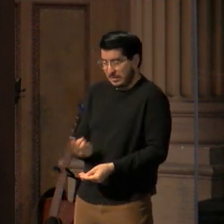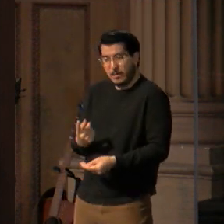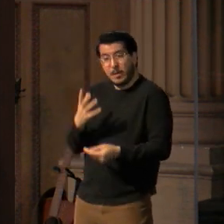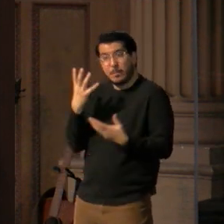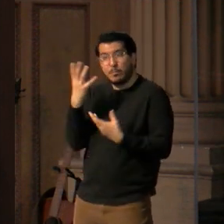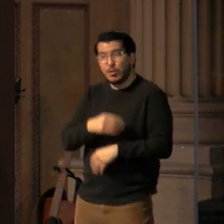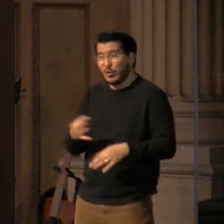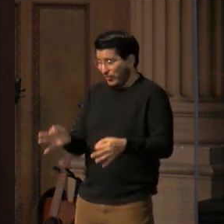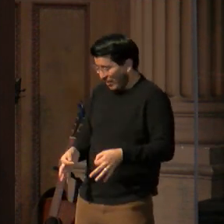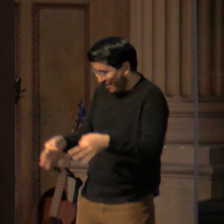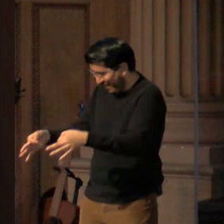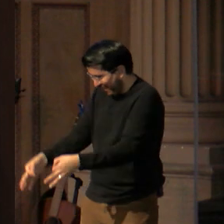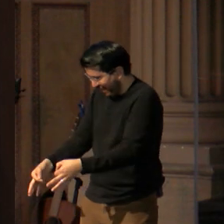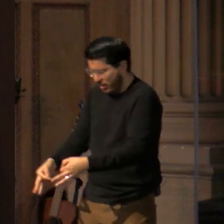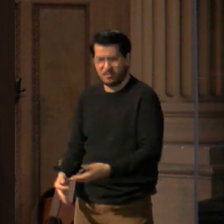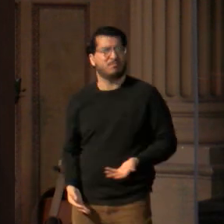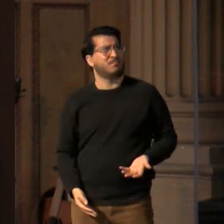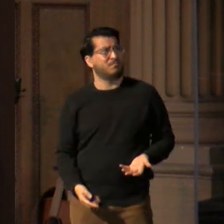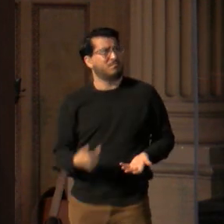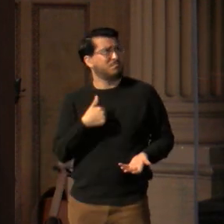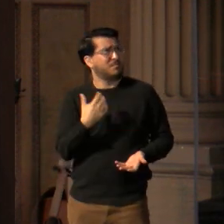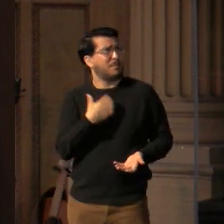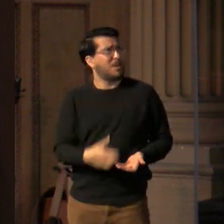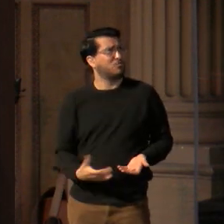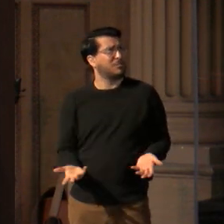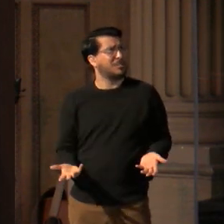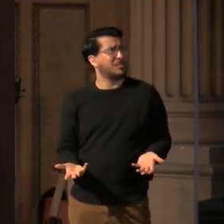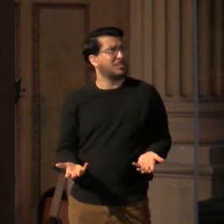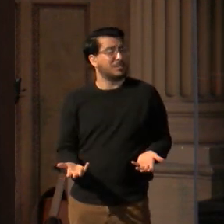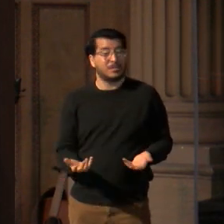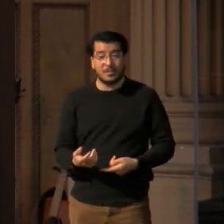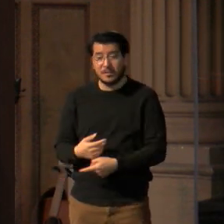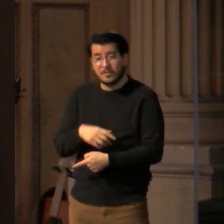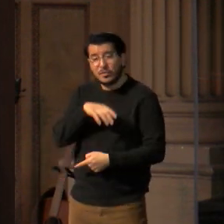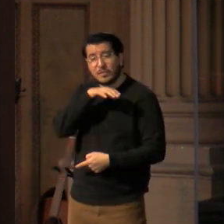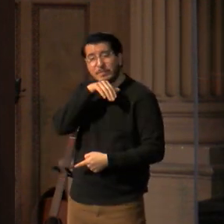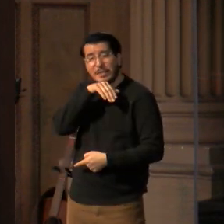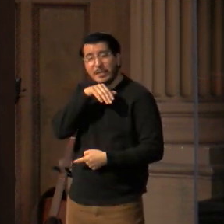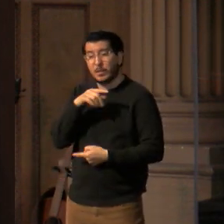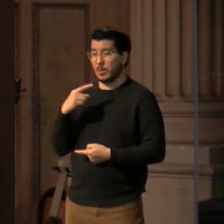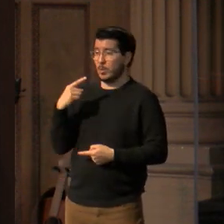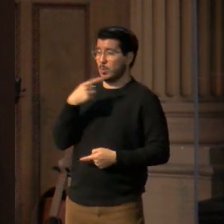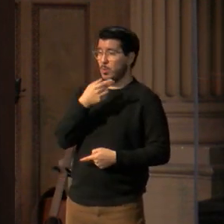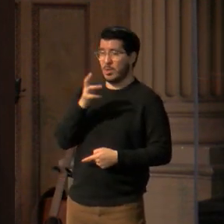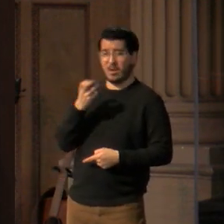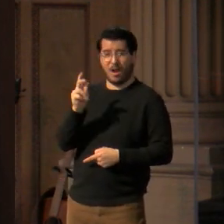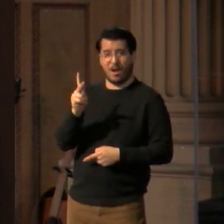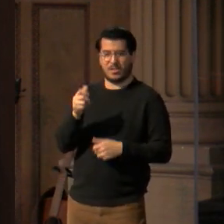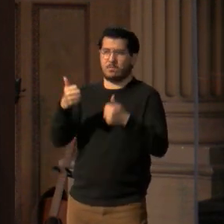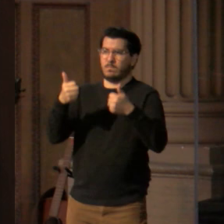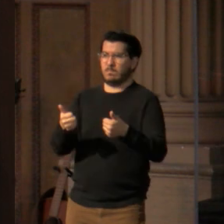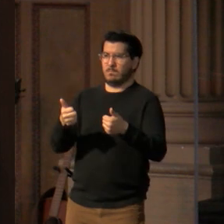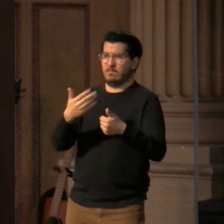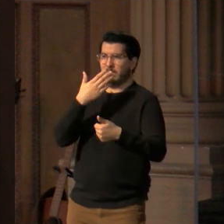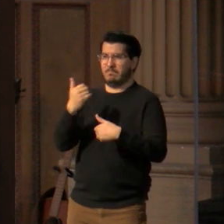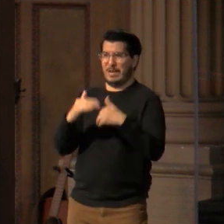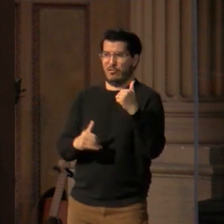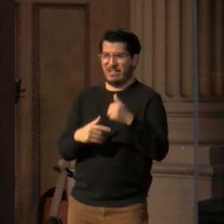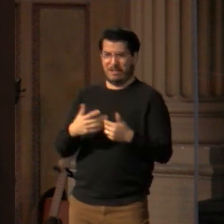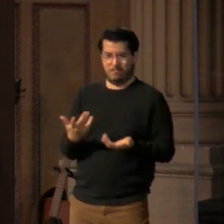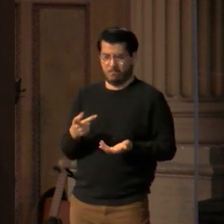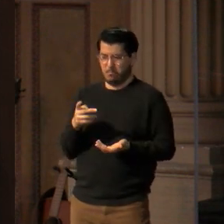beautiful when the pig just wanted something to eat. To a pig, a corn husk is far more valuable than a pearl.